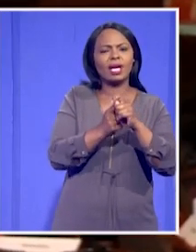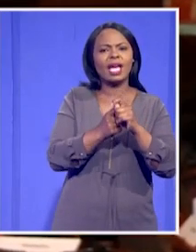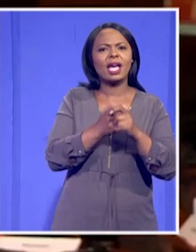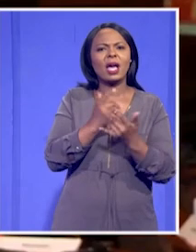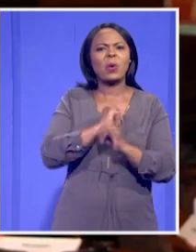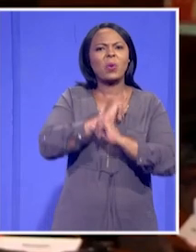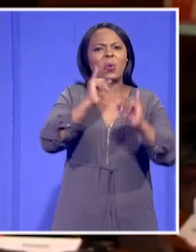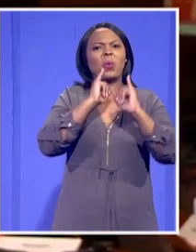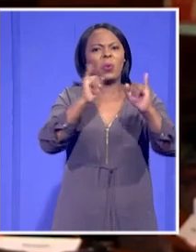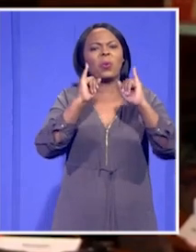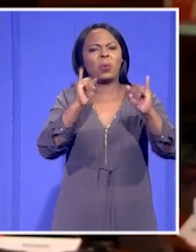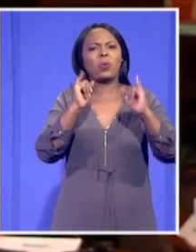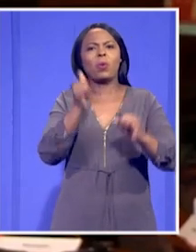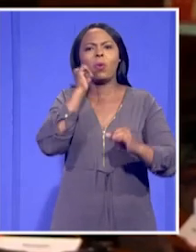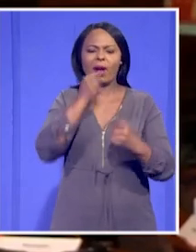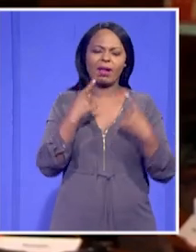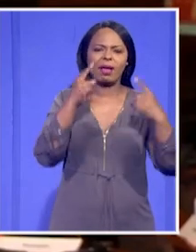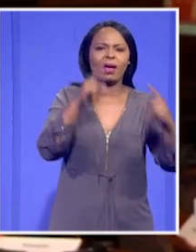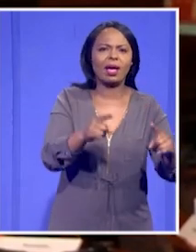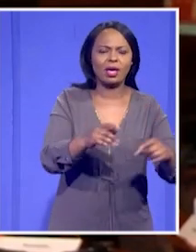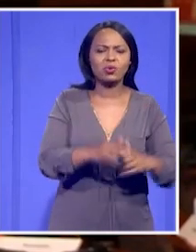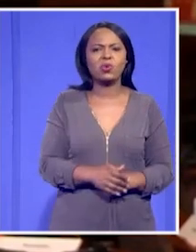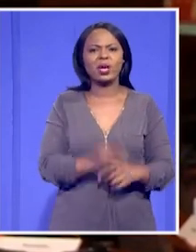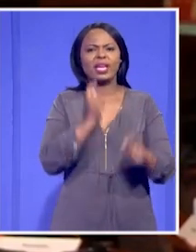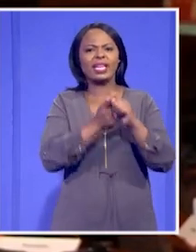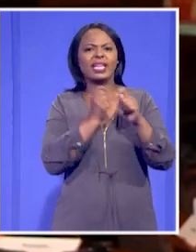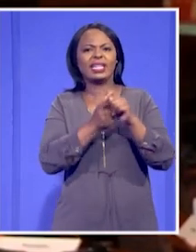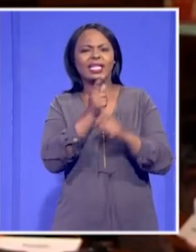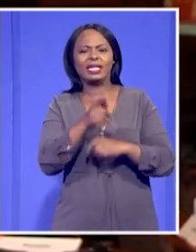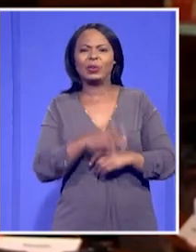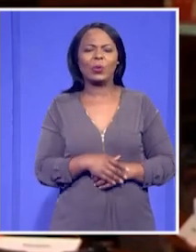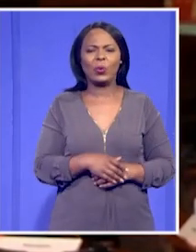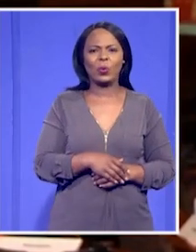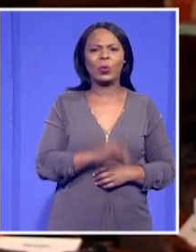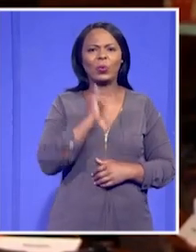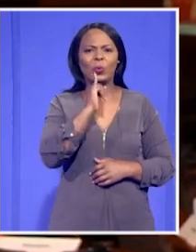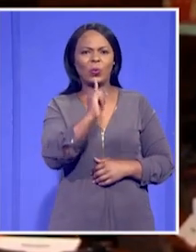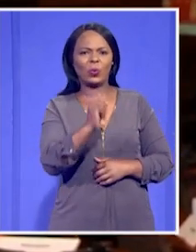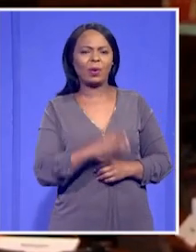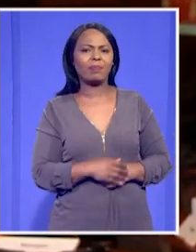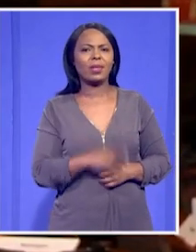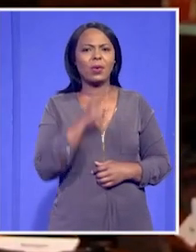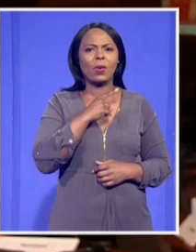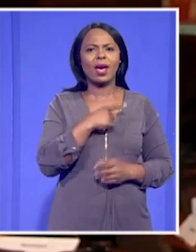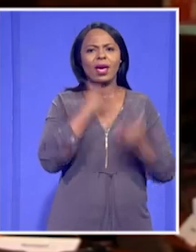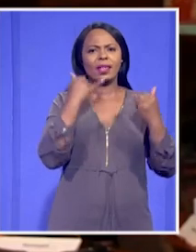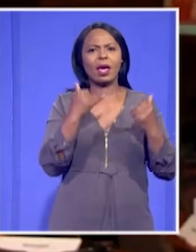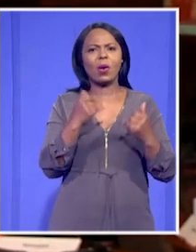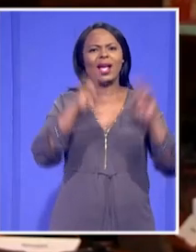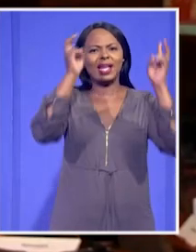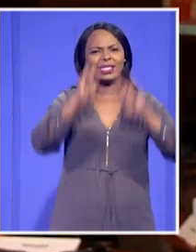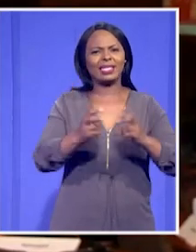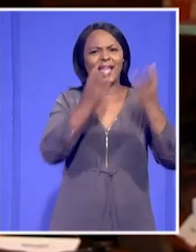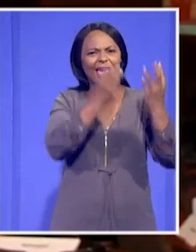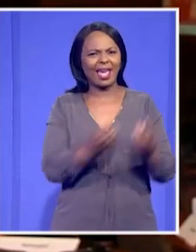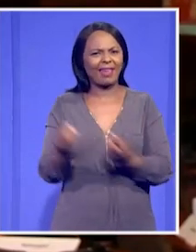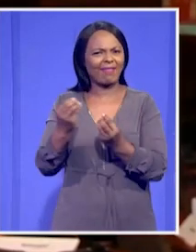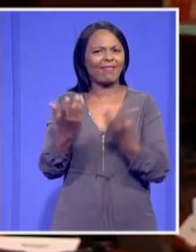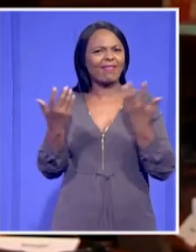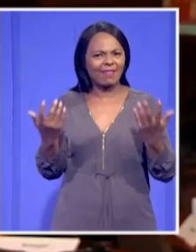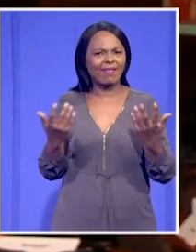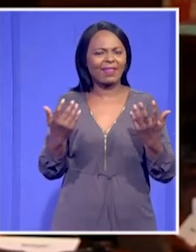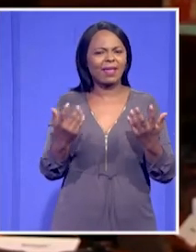me every time I go to a typical shack. But you could see here that it's a typical shack that now has electricity.